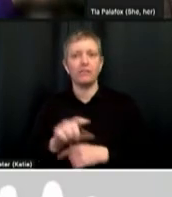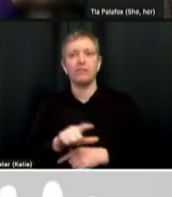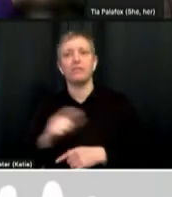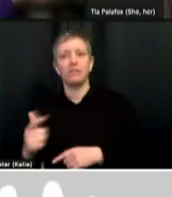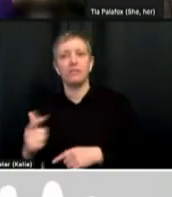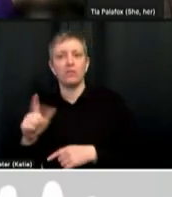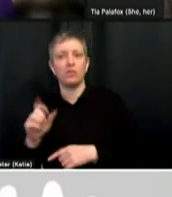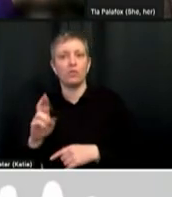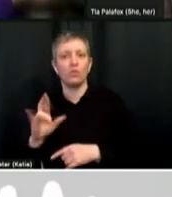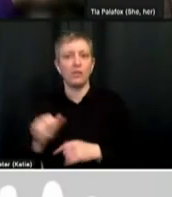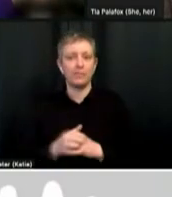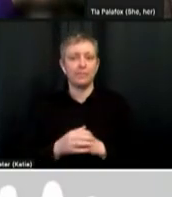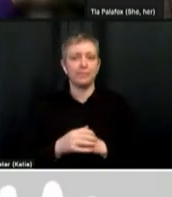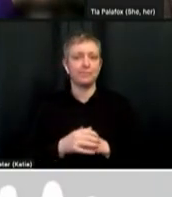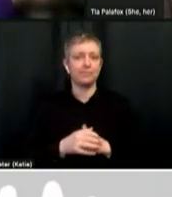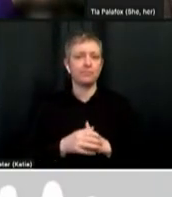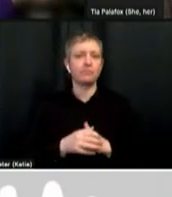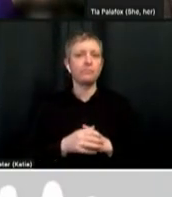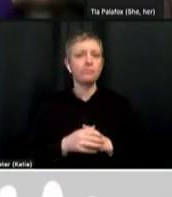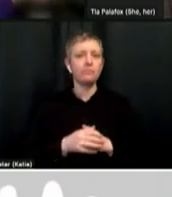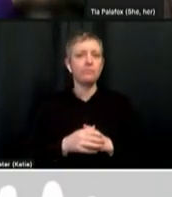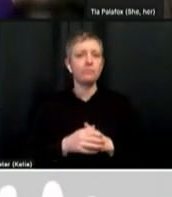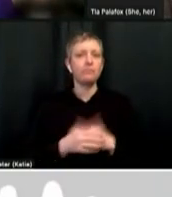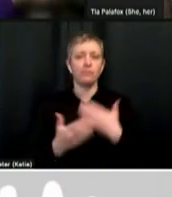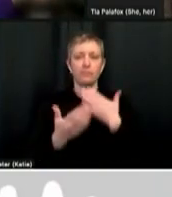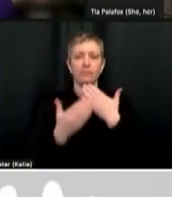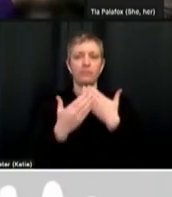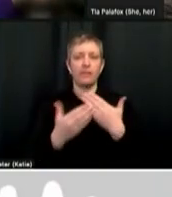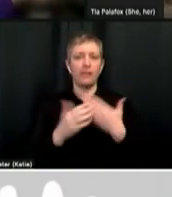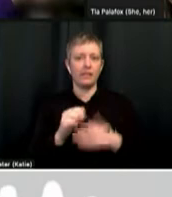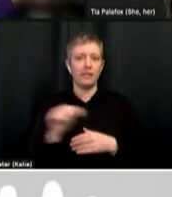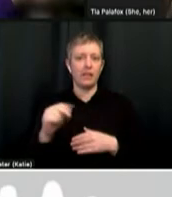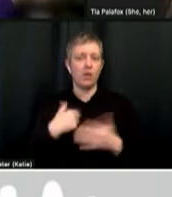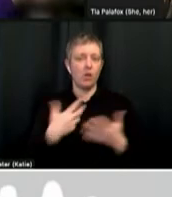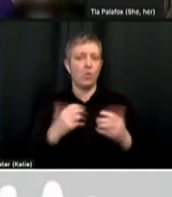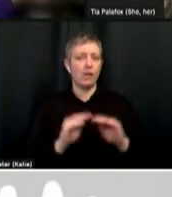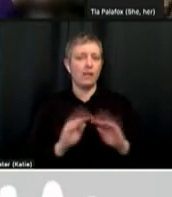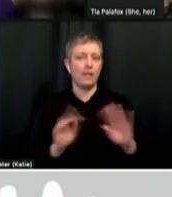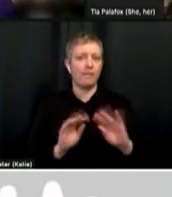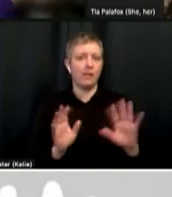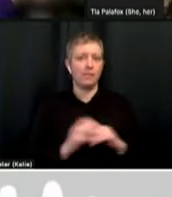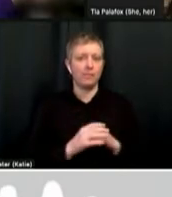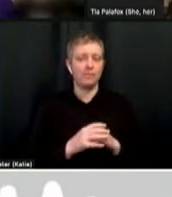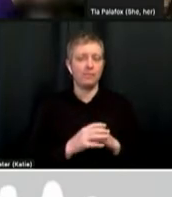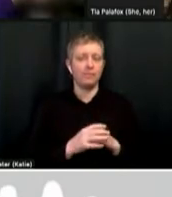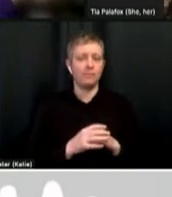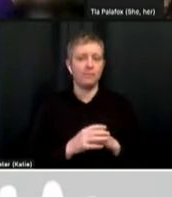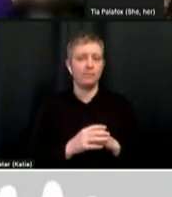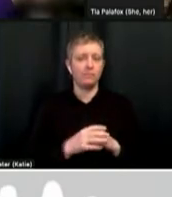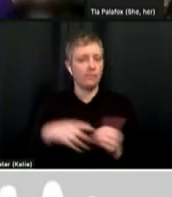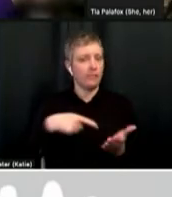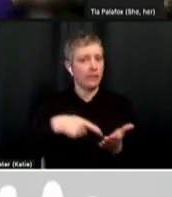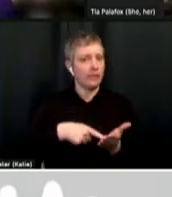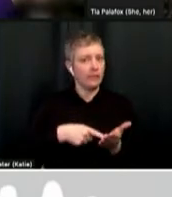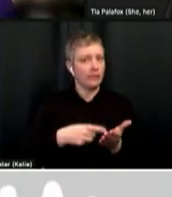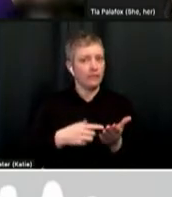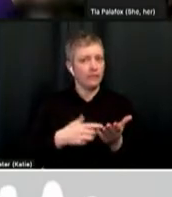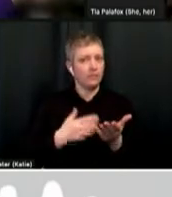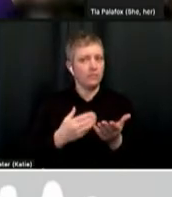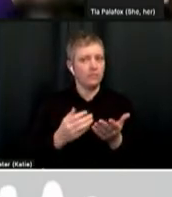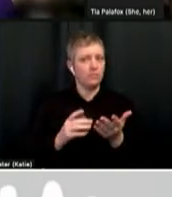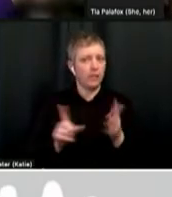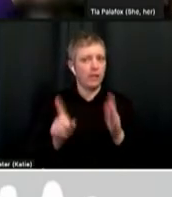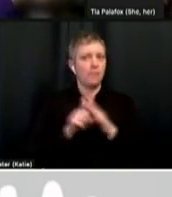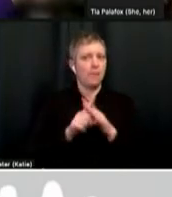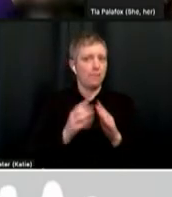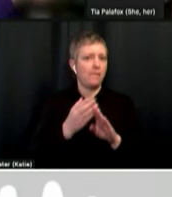Thanks, Anne. And I did just want to, you know, clarify something. This did, you know, come up before TAC. One of the